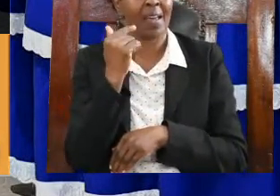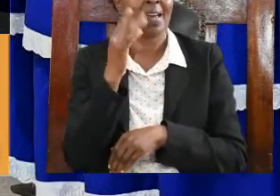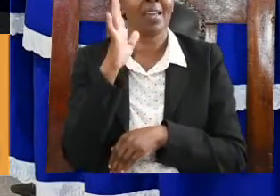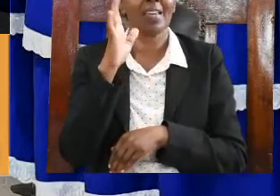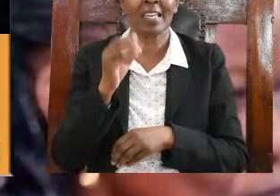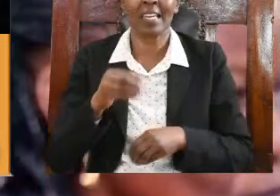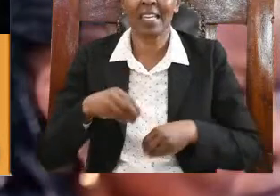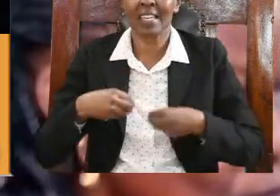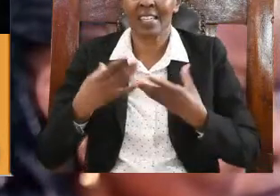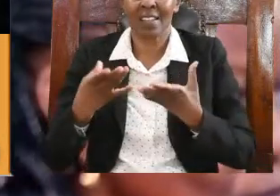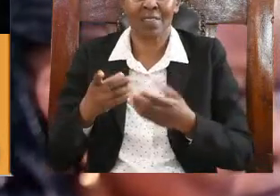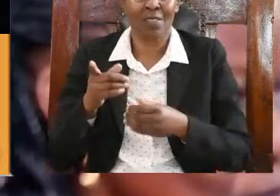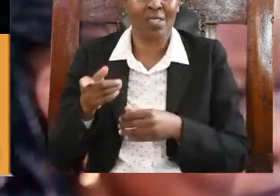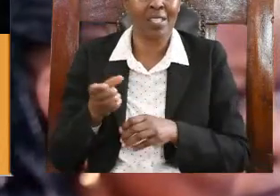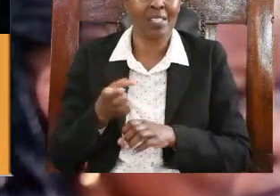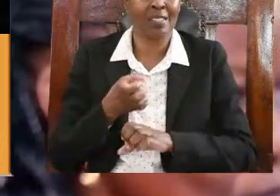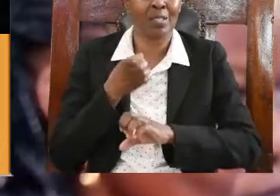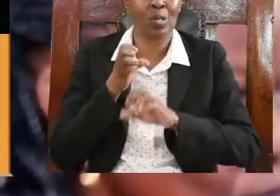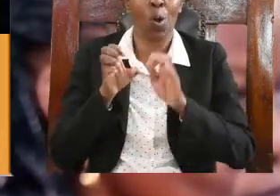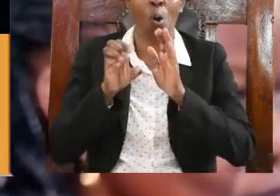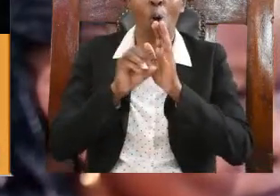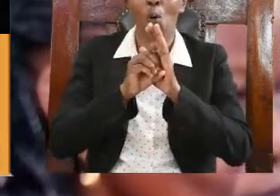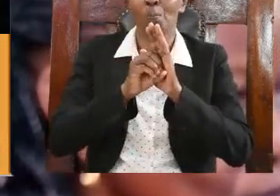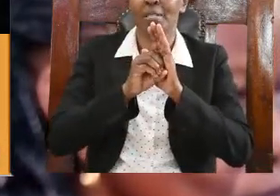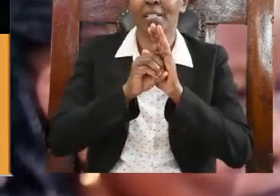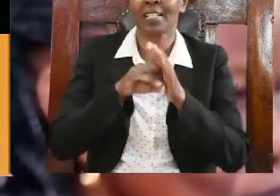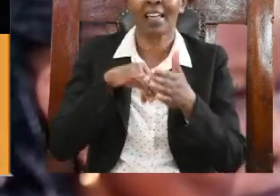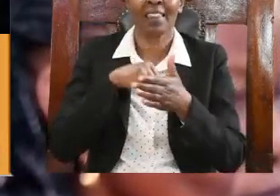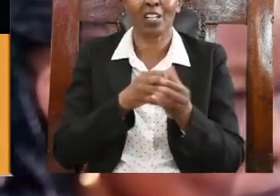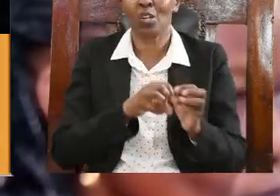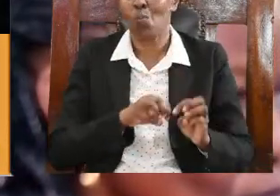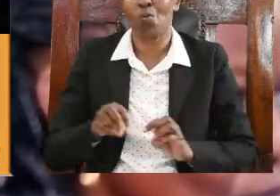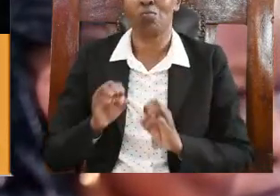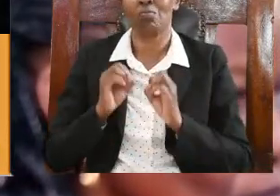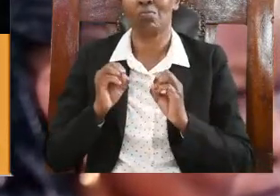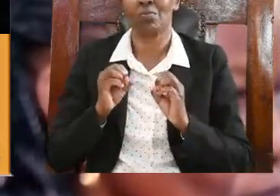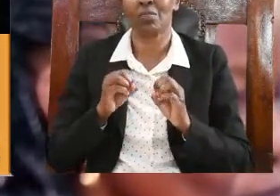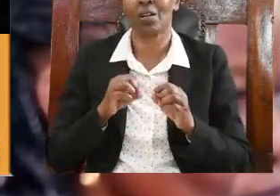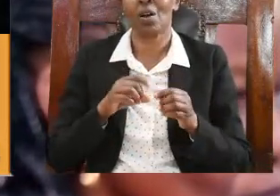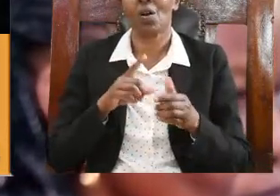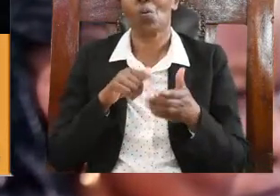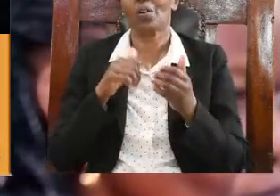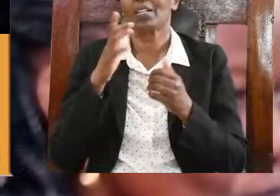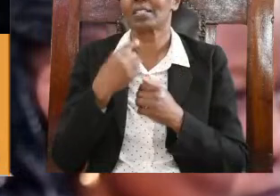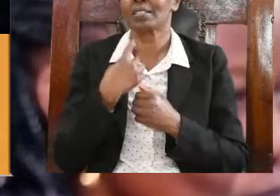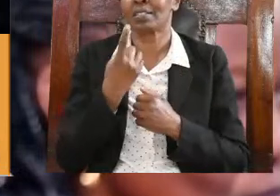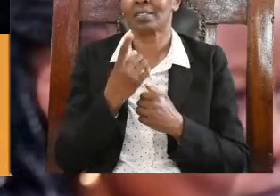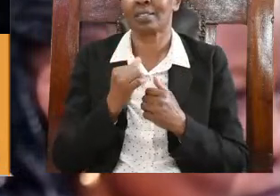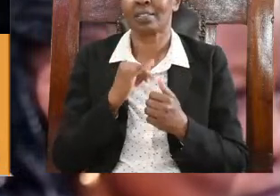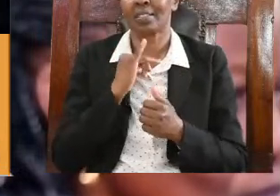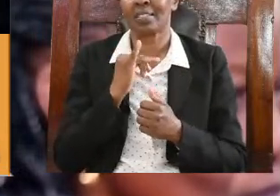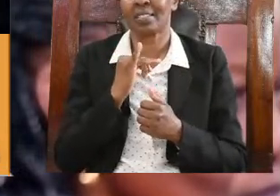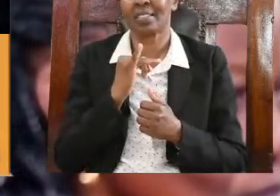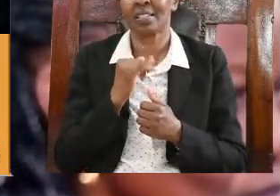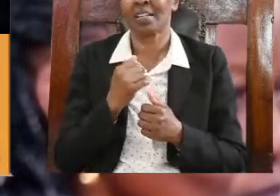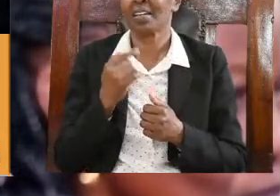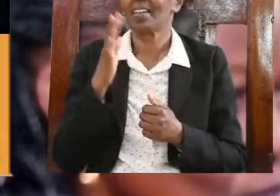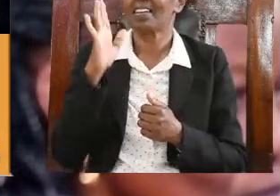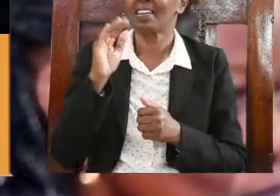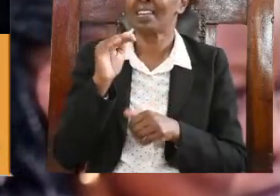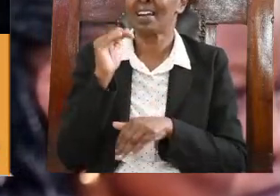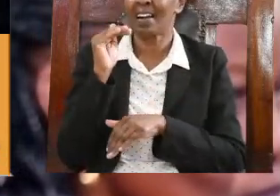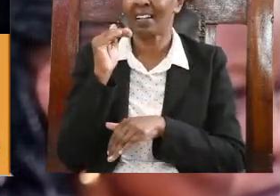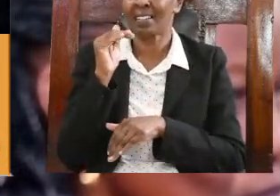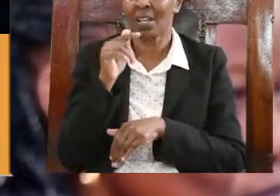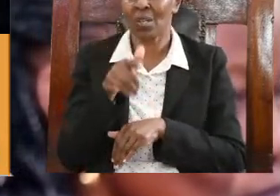me an object that is immovable?" And this is what the Lord told him, that I did not ask you to